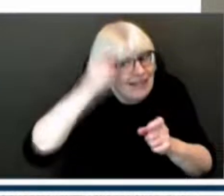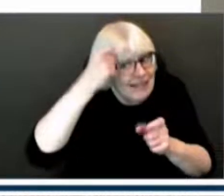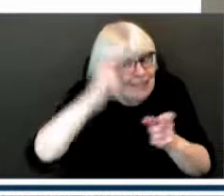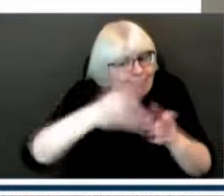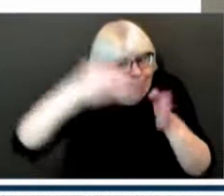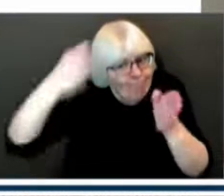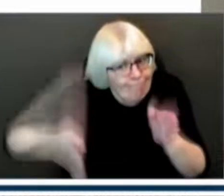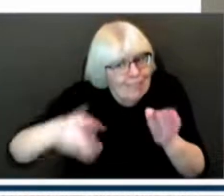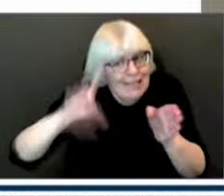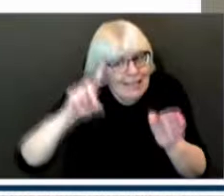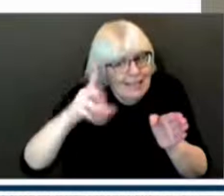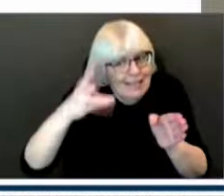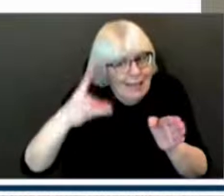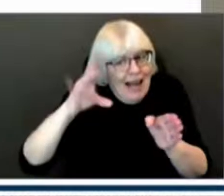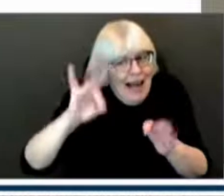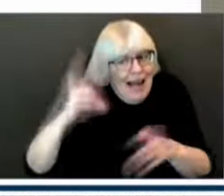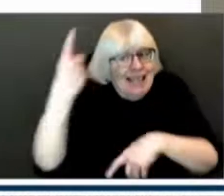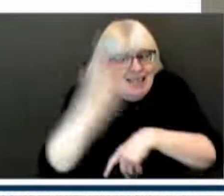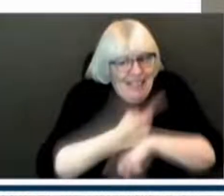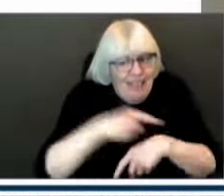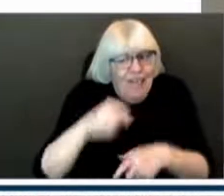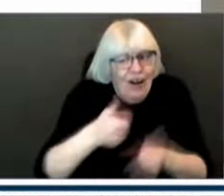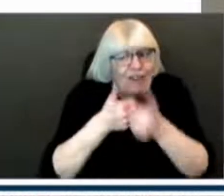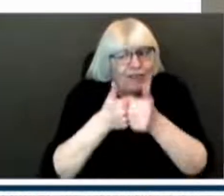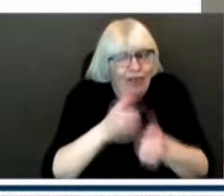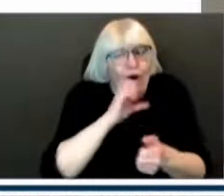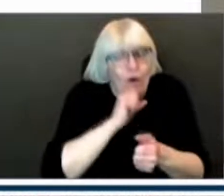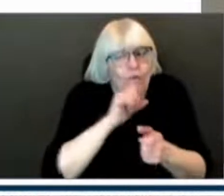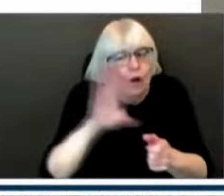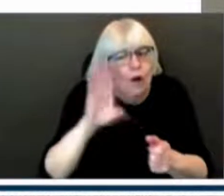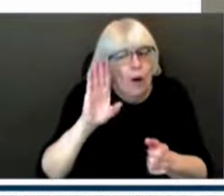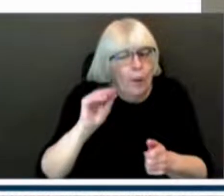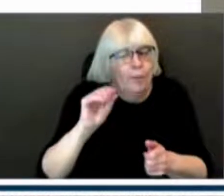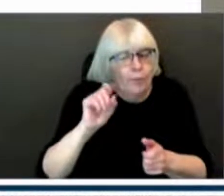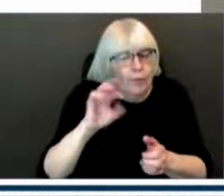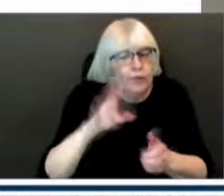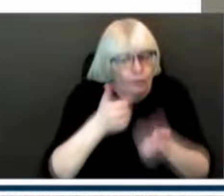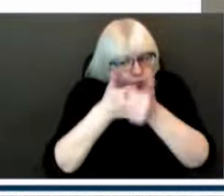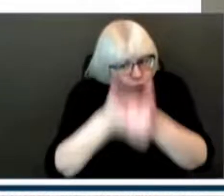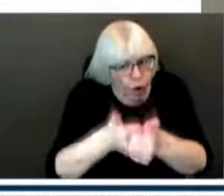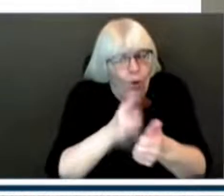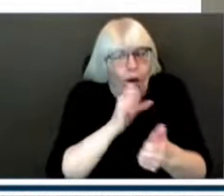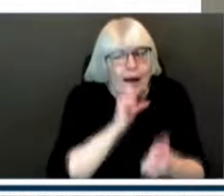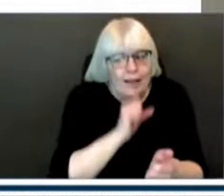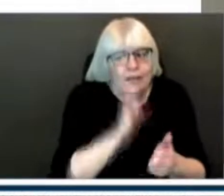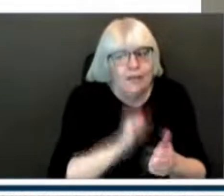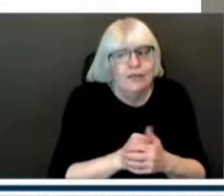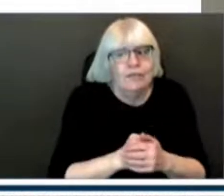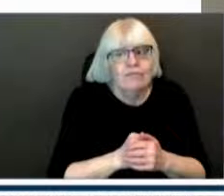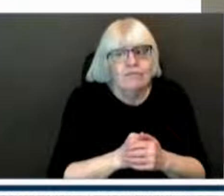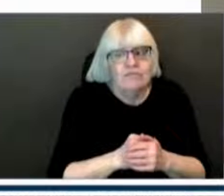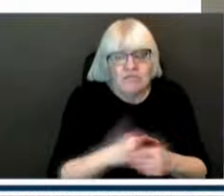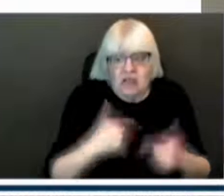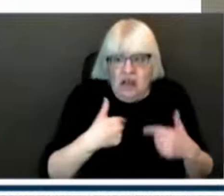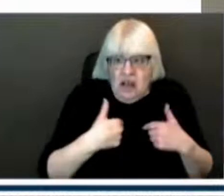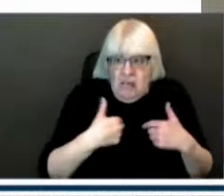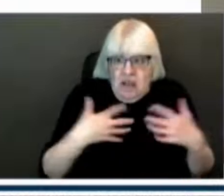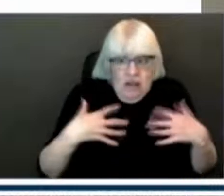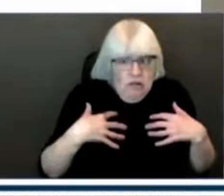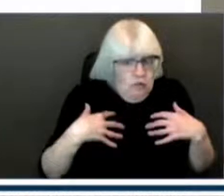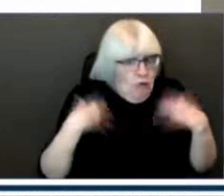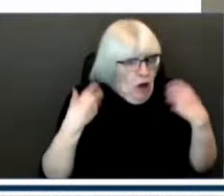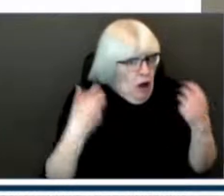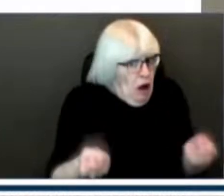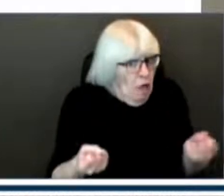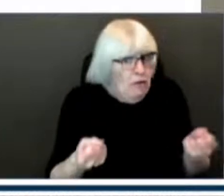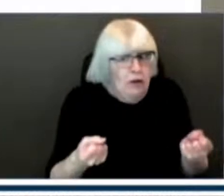And for people who have already received a dose of vaccine immediately after recovering from COVID infection, you don't need to worry. You do not need to repeat